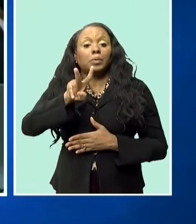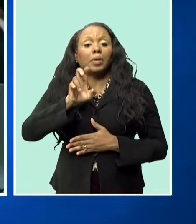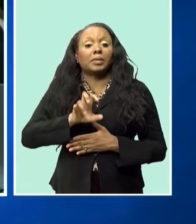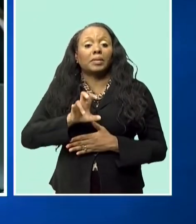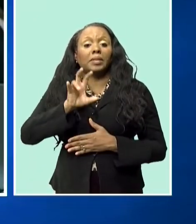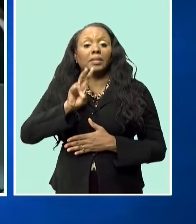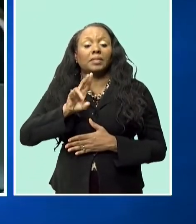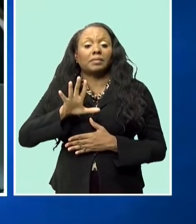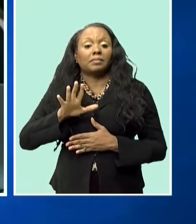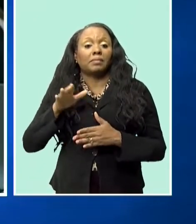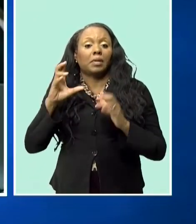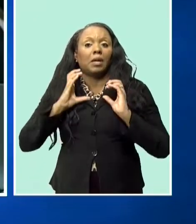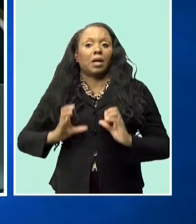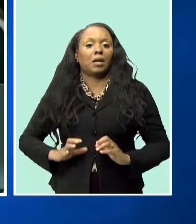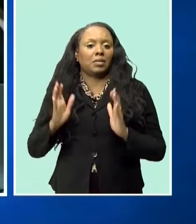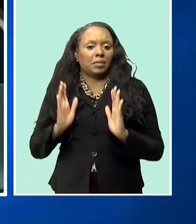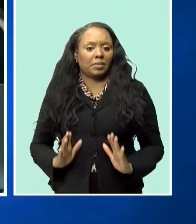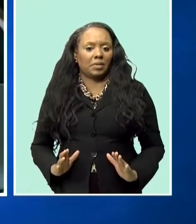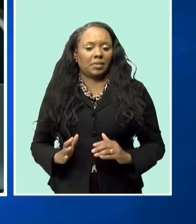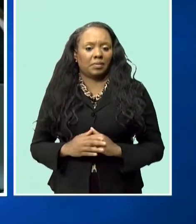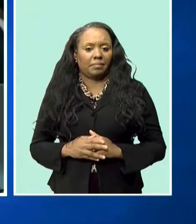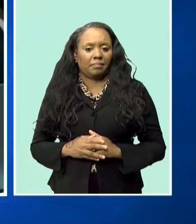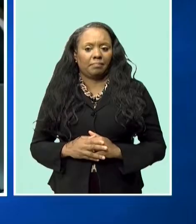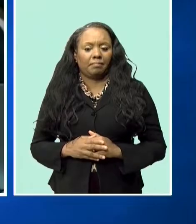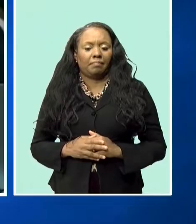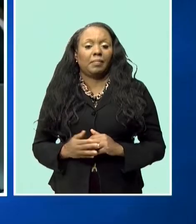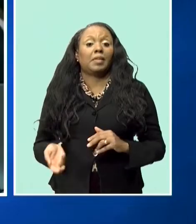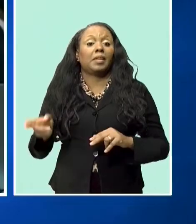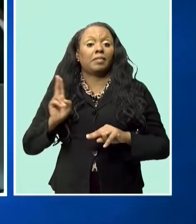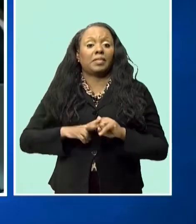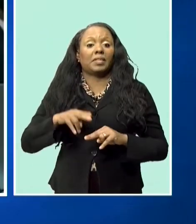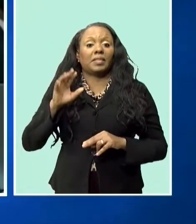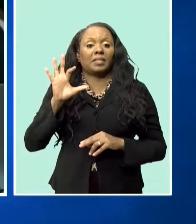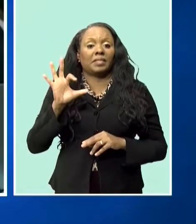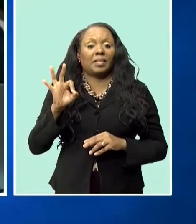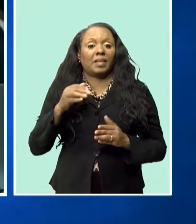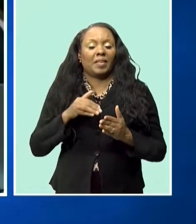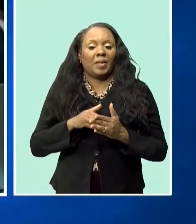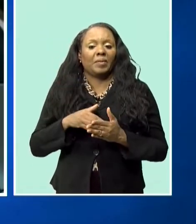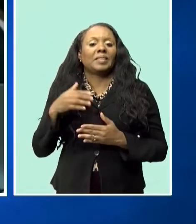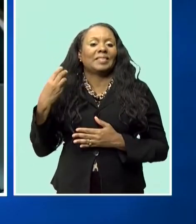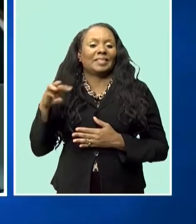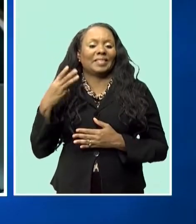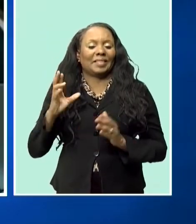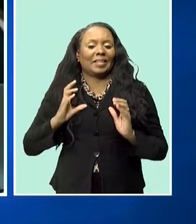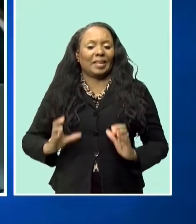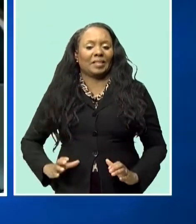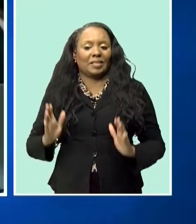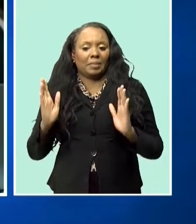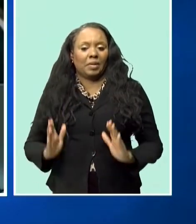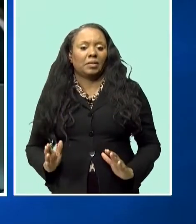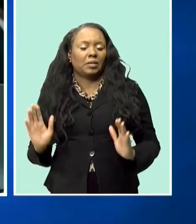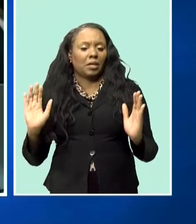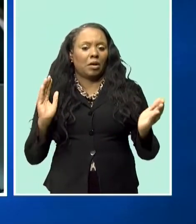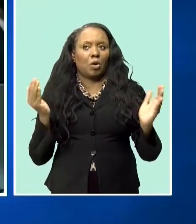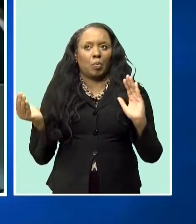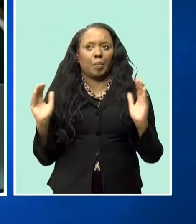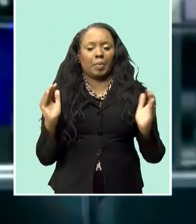41,275 customers, an increase of 9,816 customers as compared to